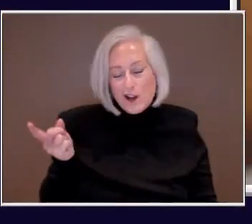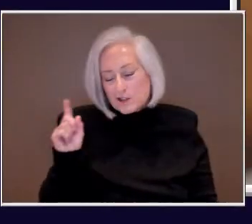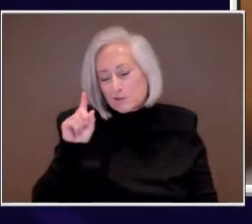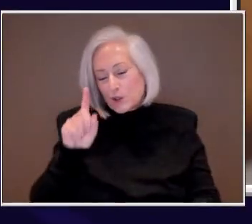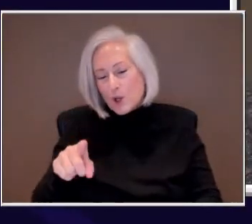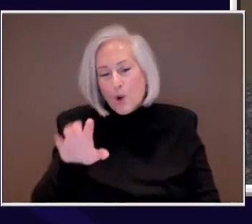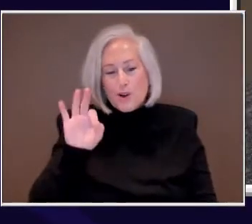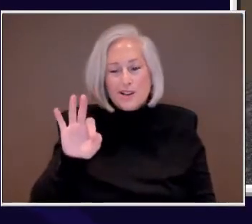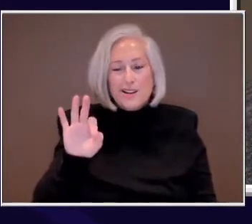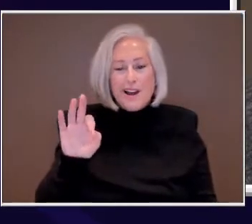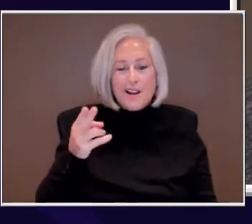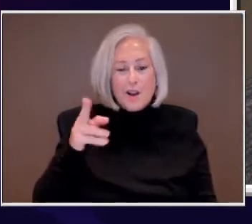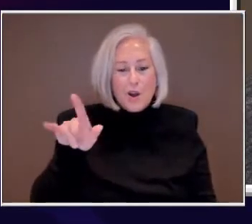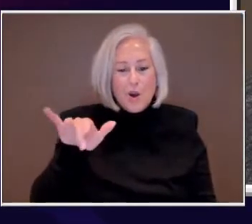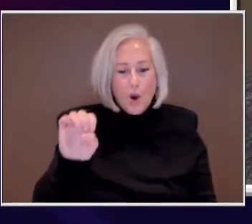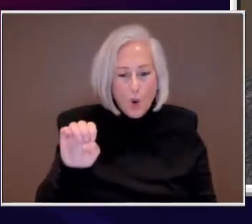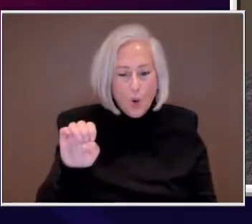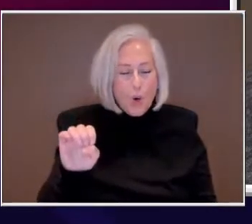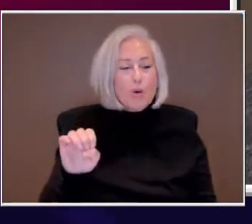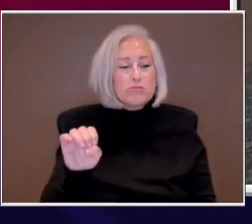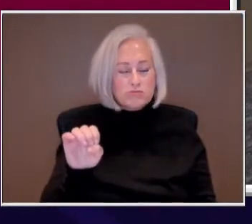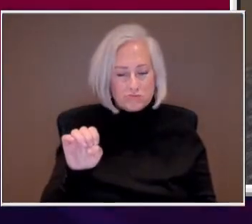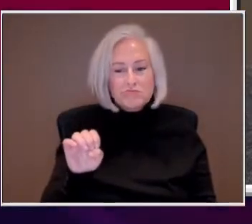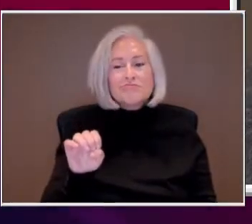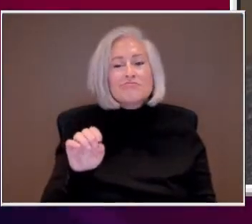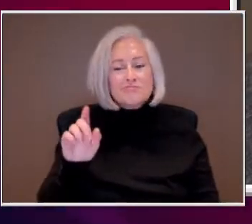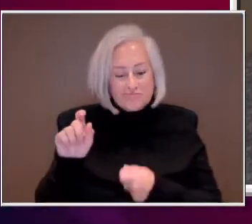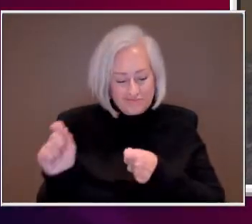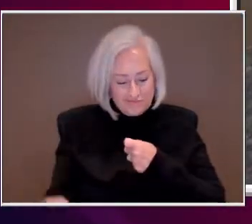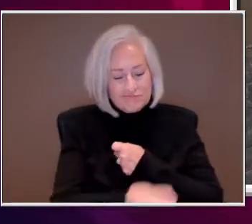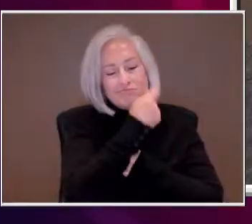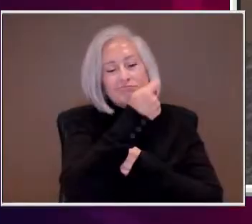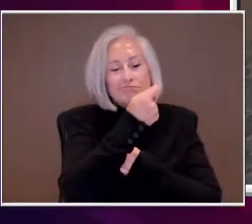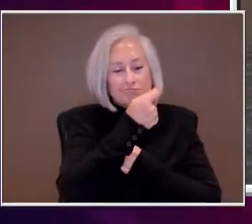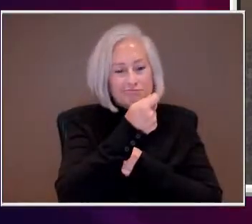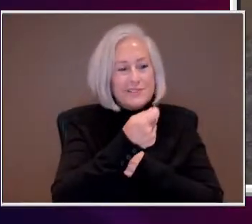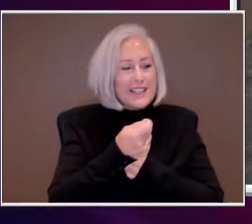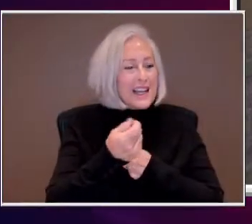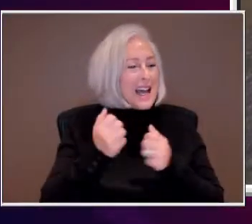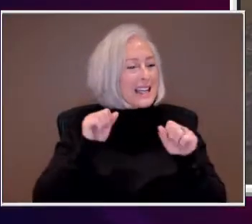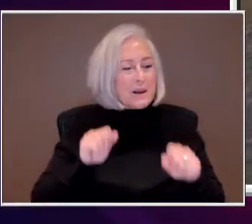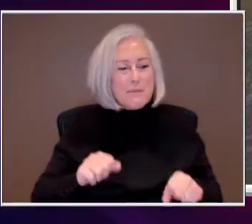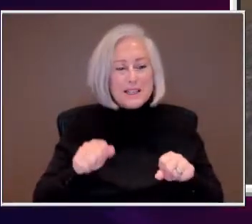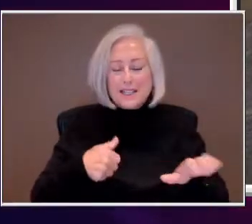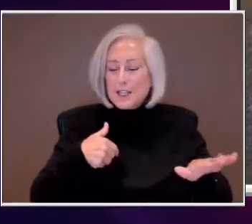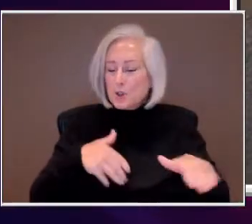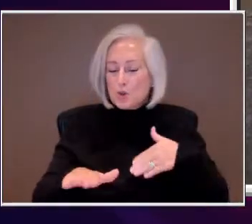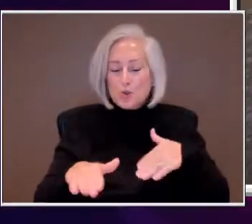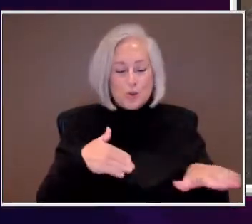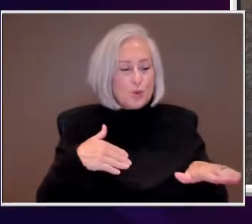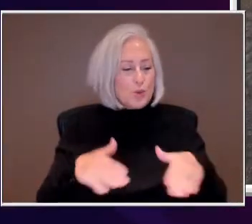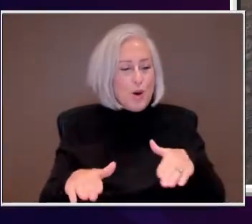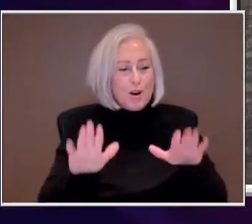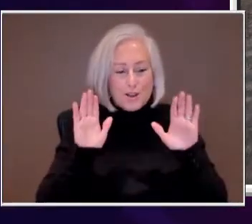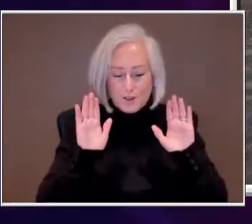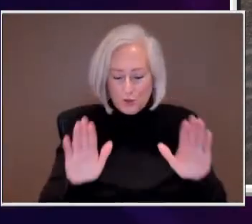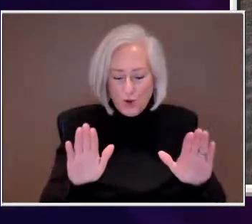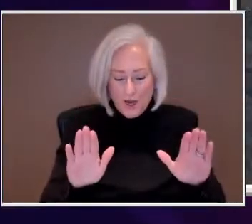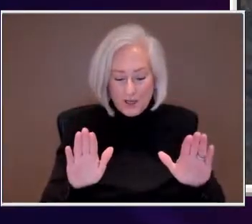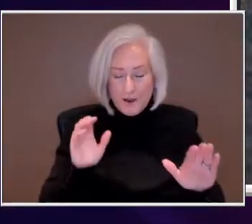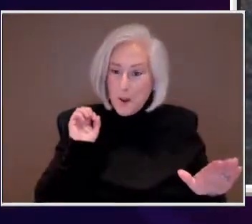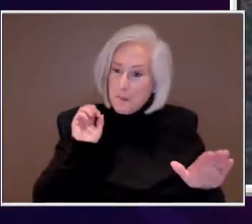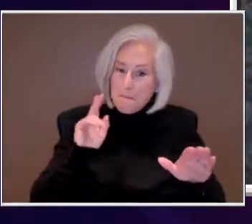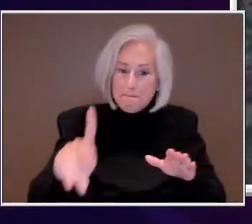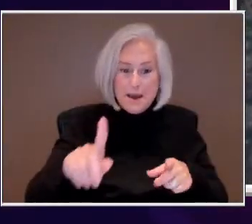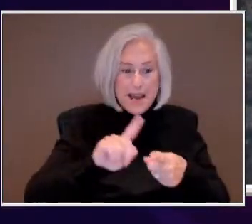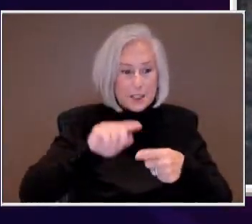and you know, just the ability to go walk, and then going back to work, knowing that